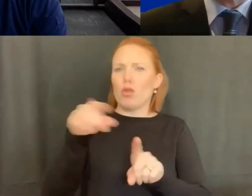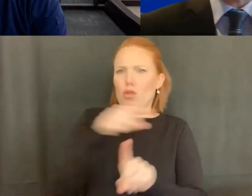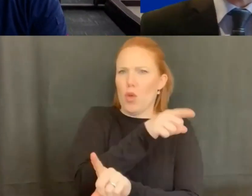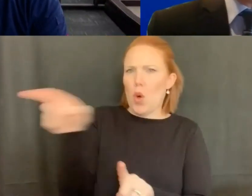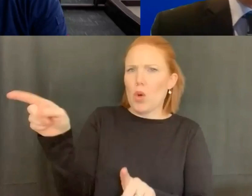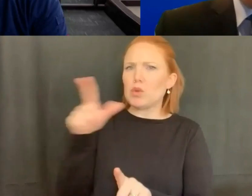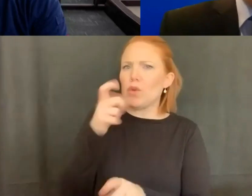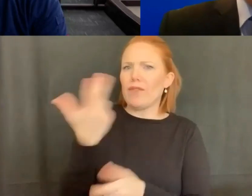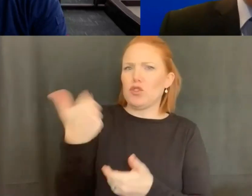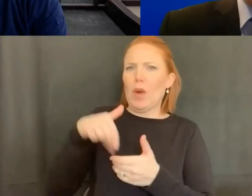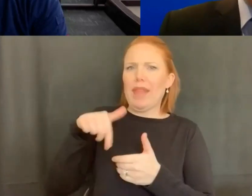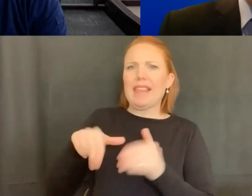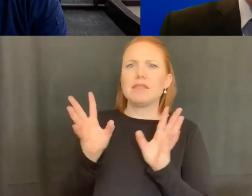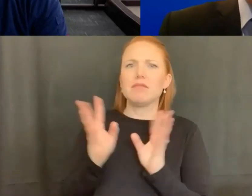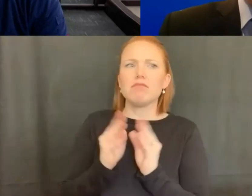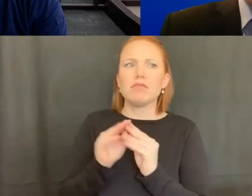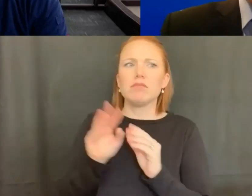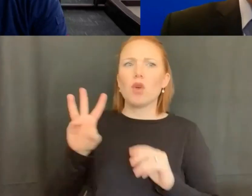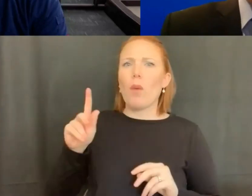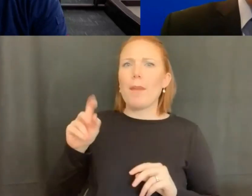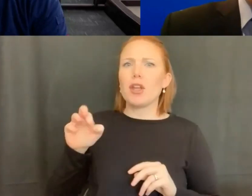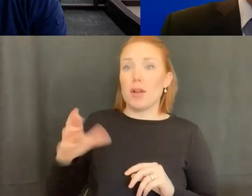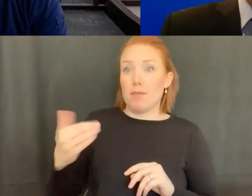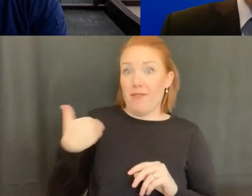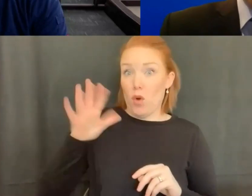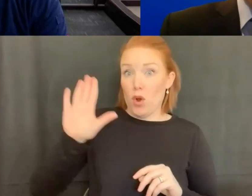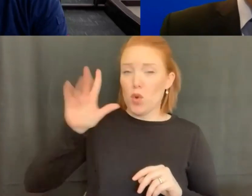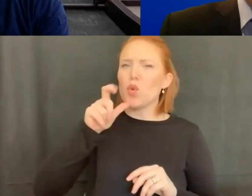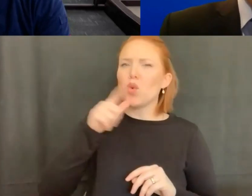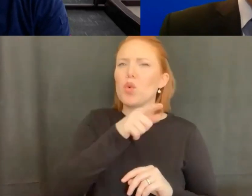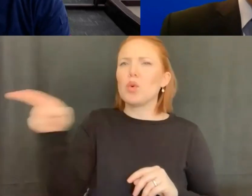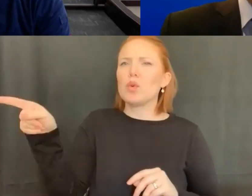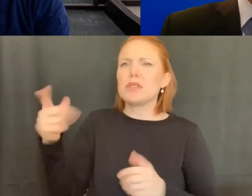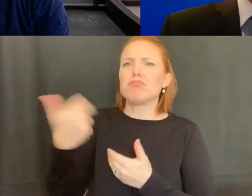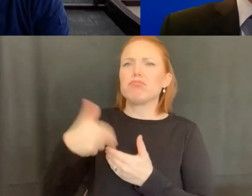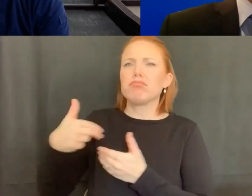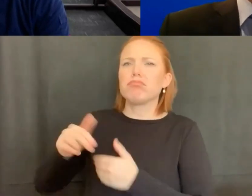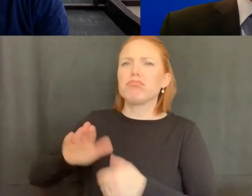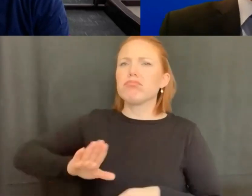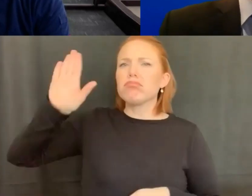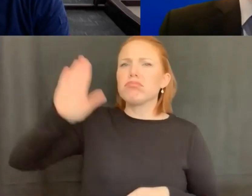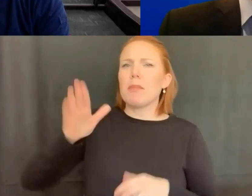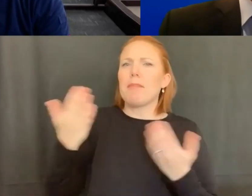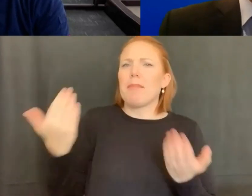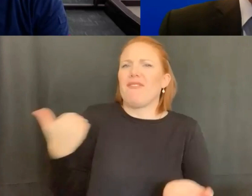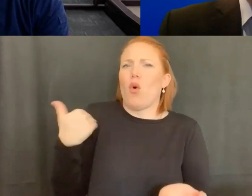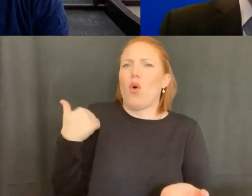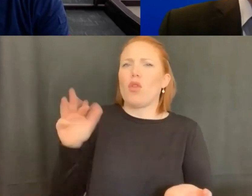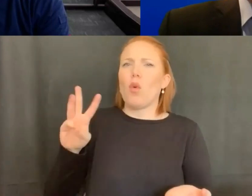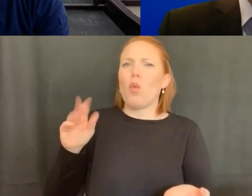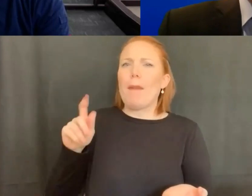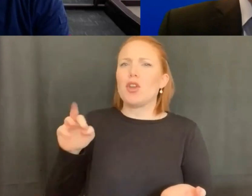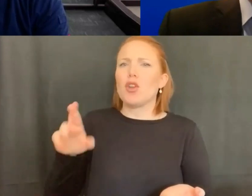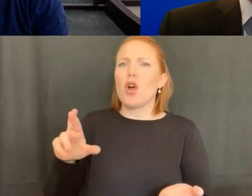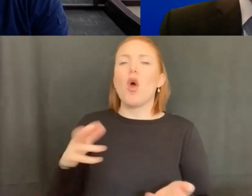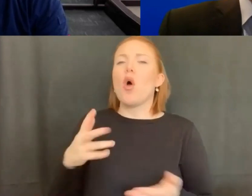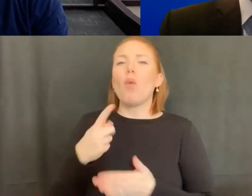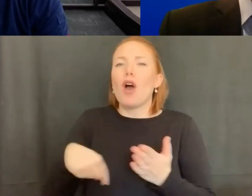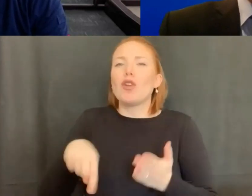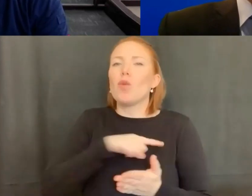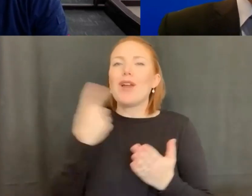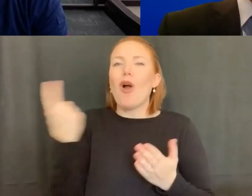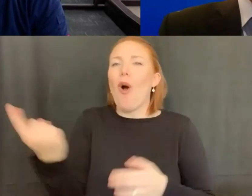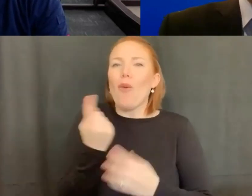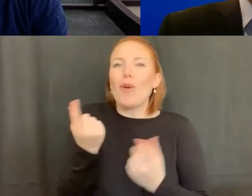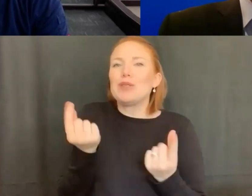raise your hand if you've been to one of our webinars before. Let's see a show of hands. Who's been here before? Okay. What do we always do with our guests?